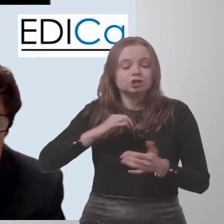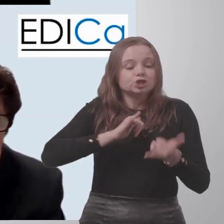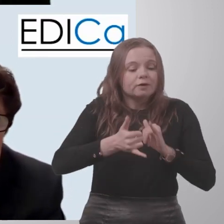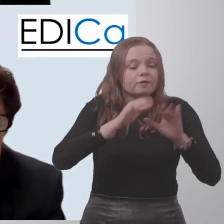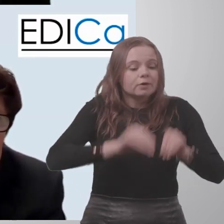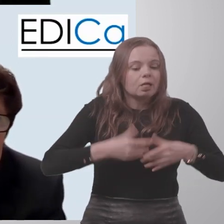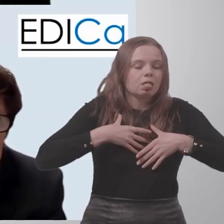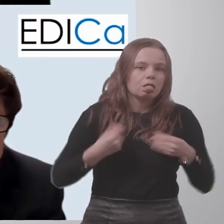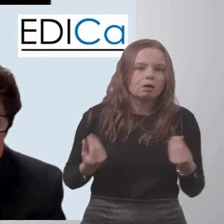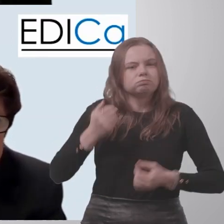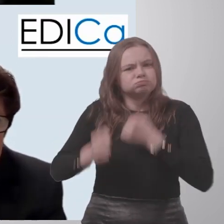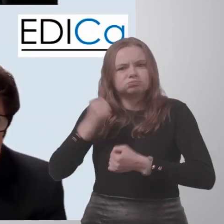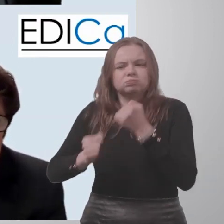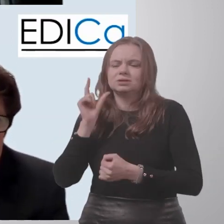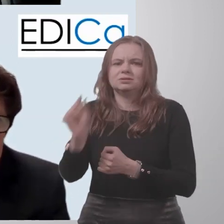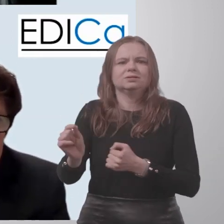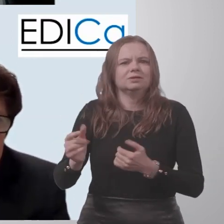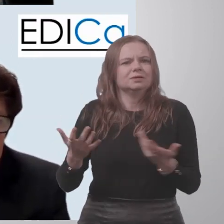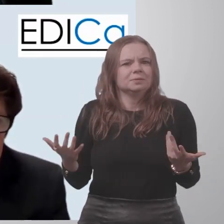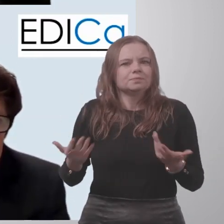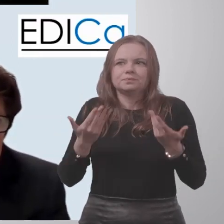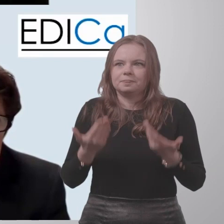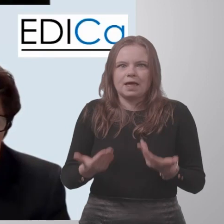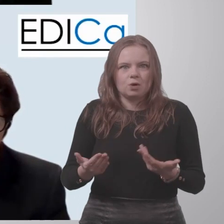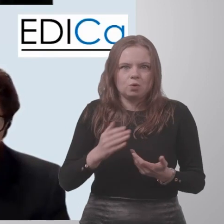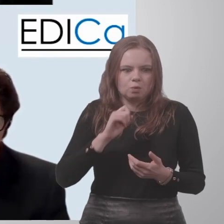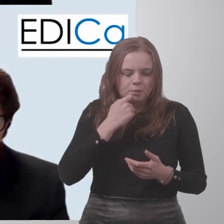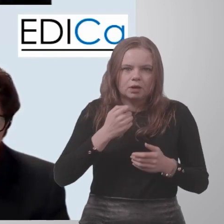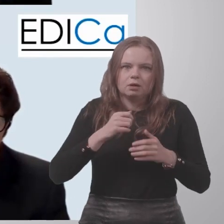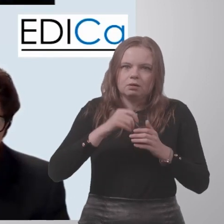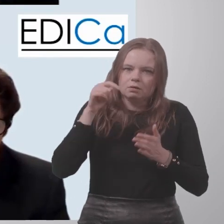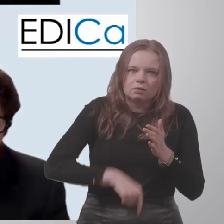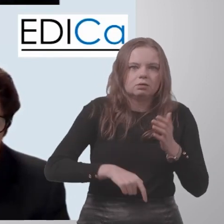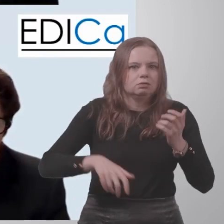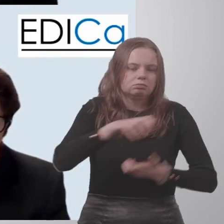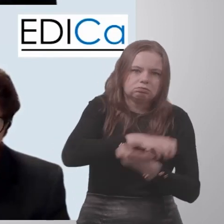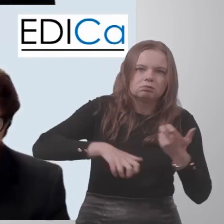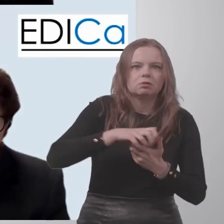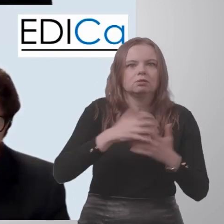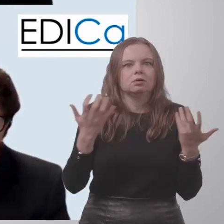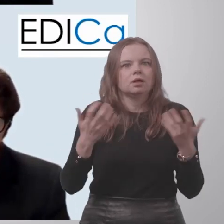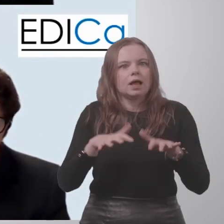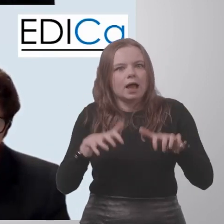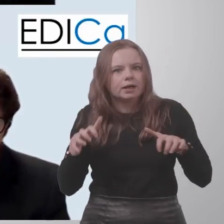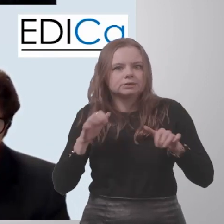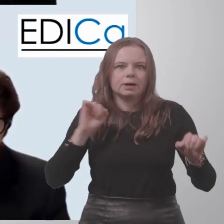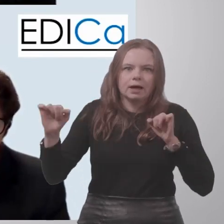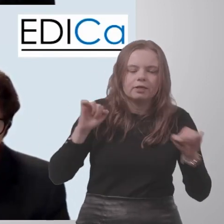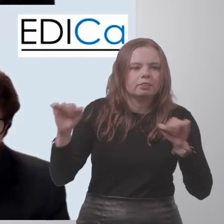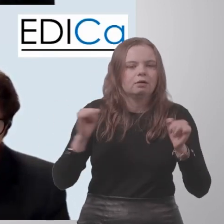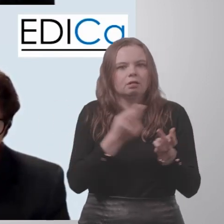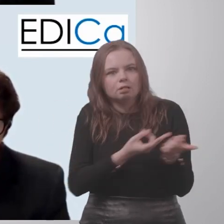And now there'd be a squad of sports scientists and ice baths and preparation and all that professionalism. And it's a bit like that in